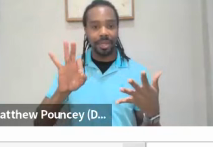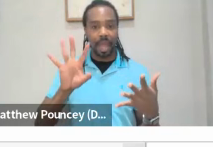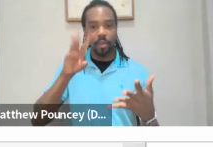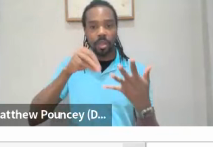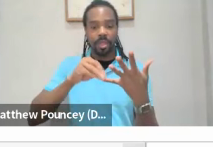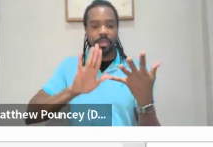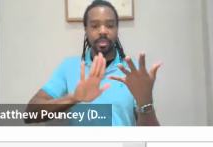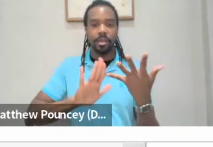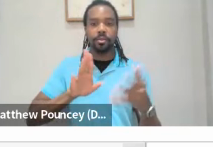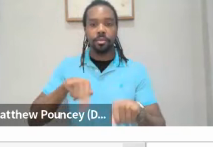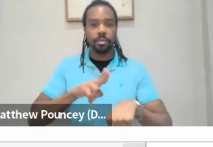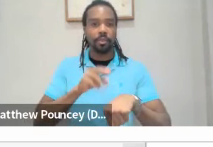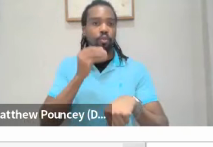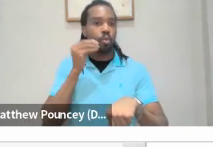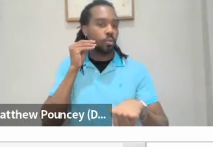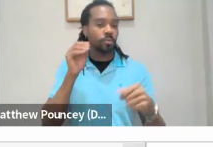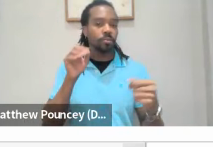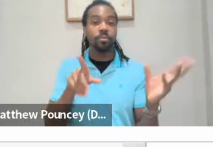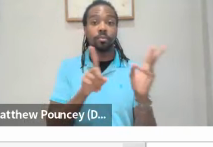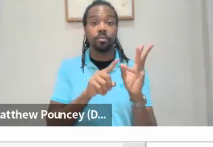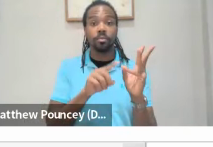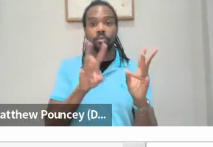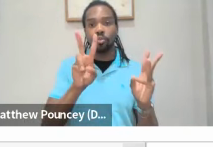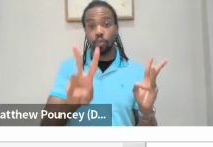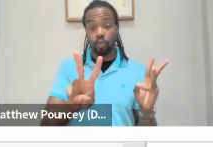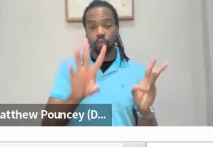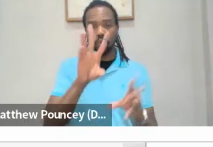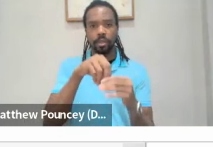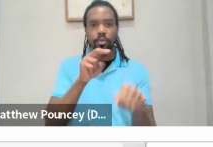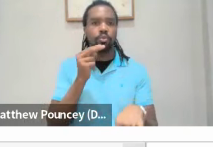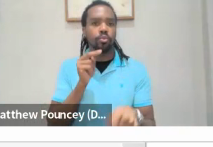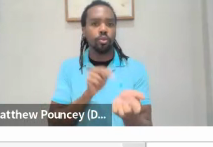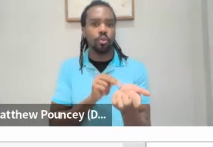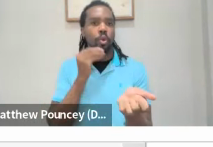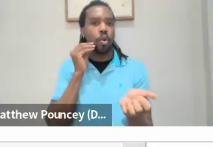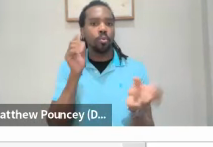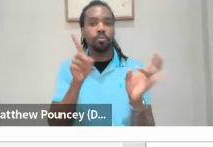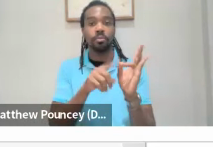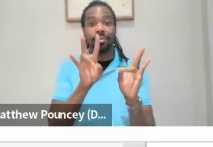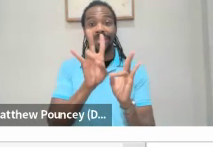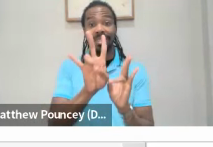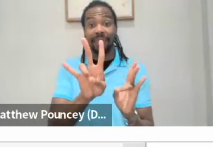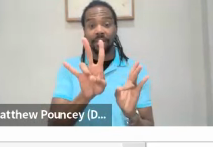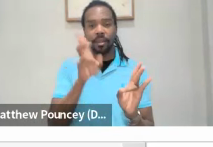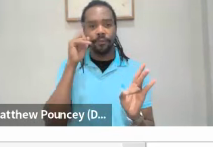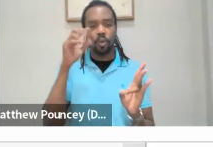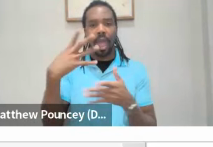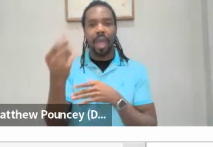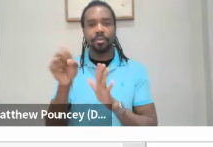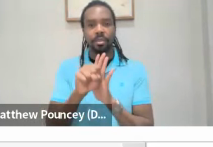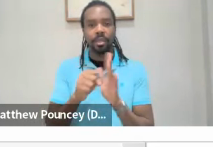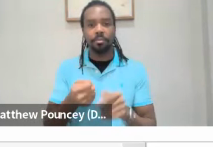natural homes, 2 in a nursing home, 7 in out-of-state placements, 62 in